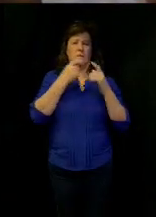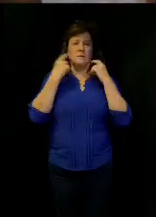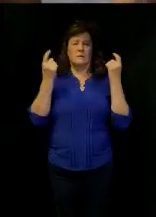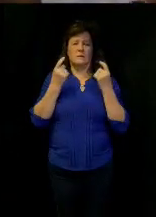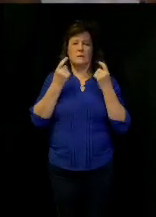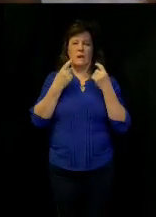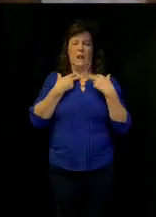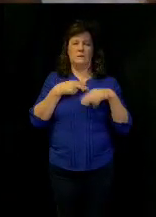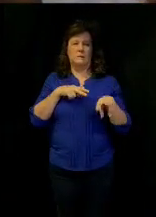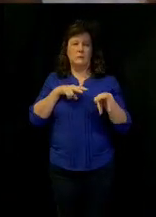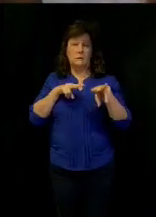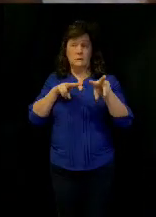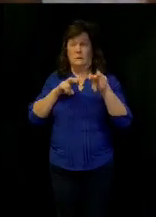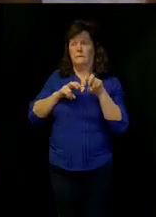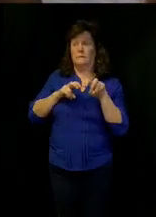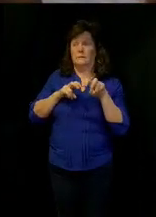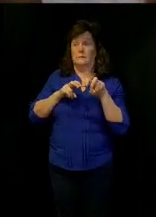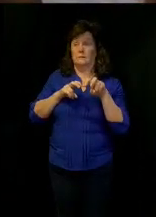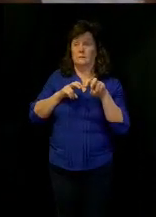Selfishness.